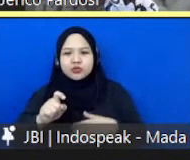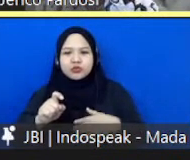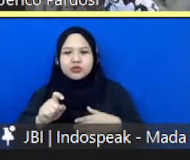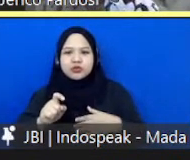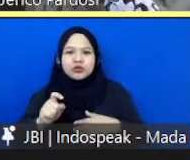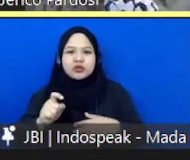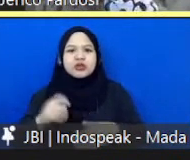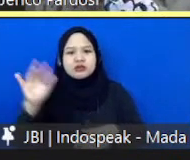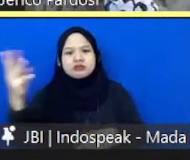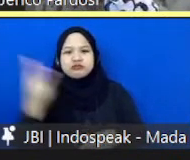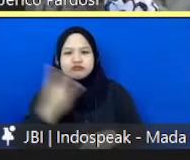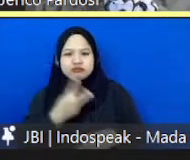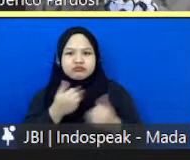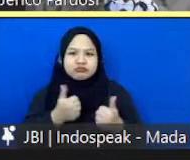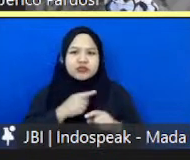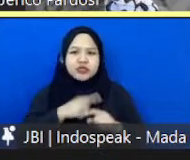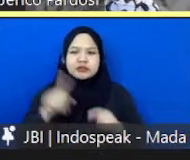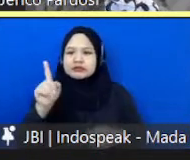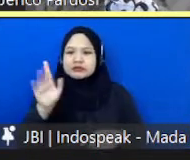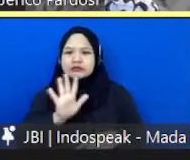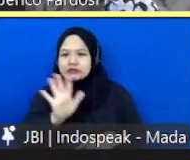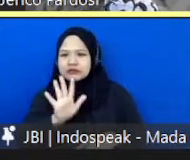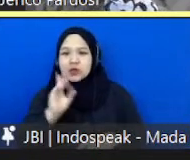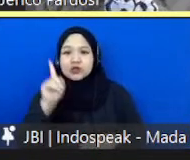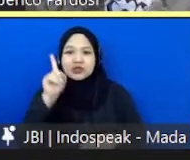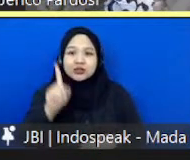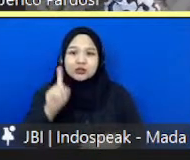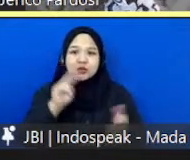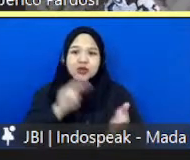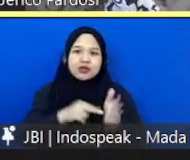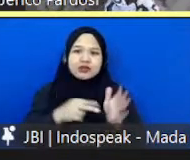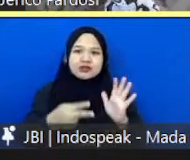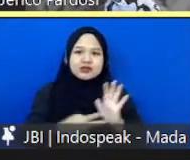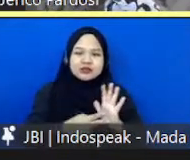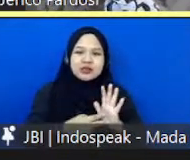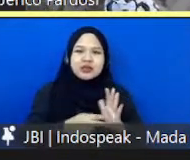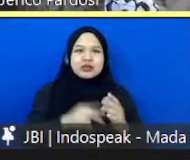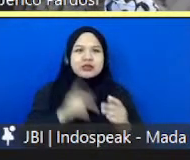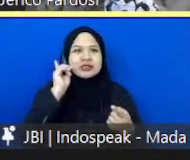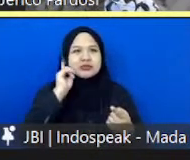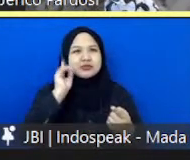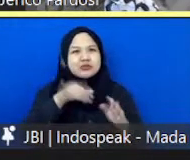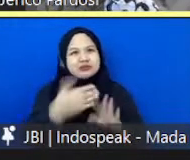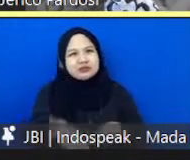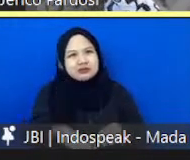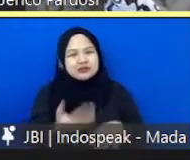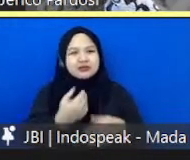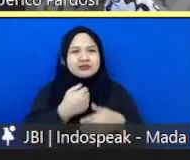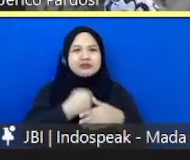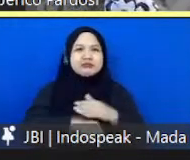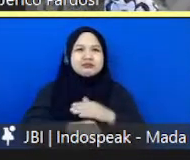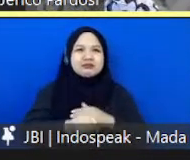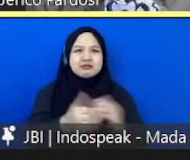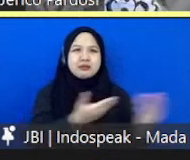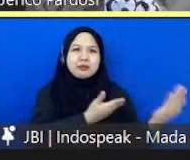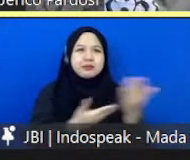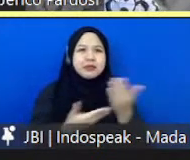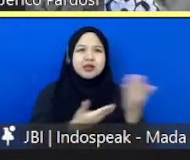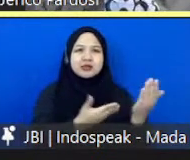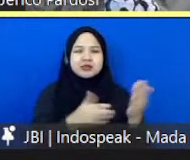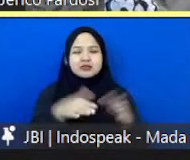is better, but not 1, because if it is 1, which means either the mother die or the newborn die.